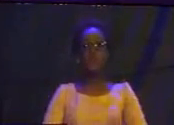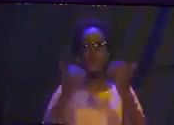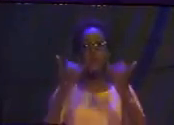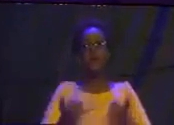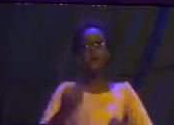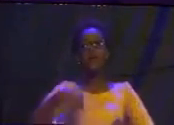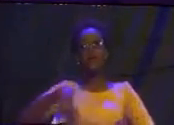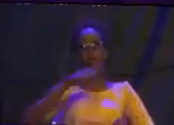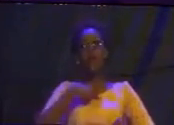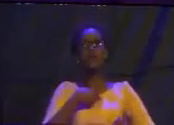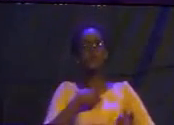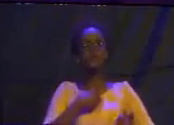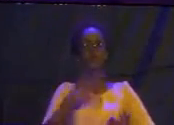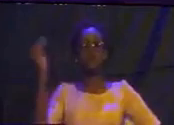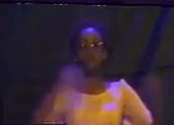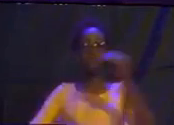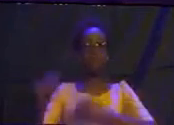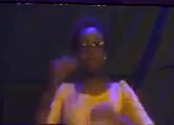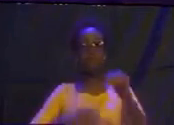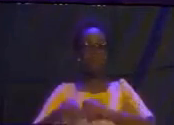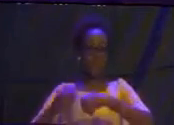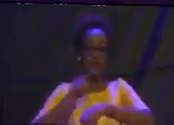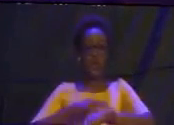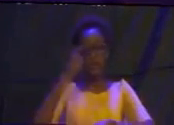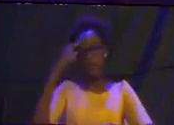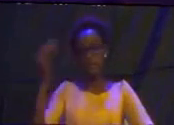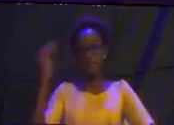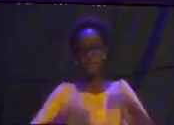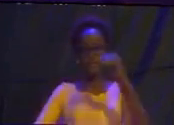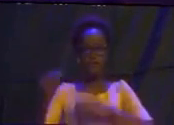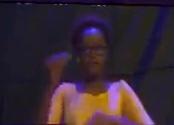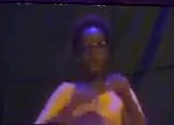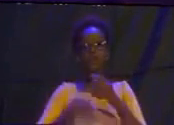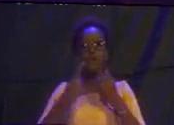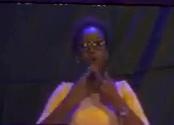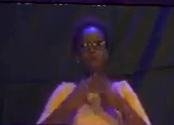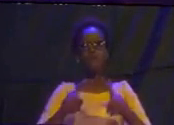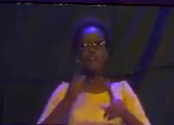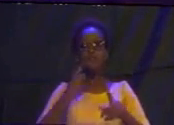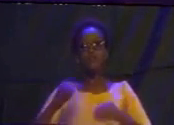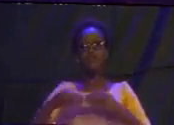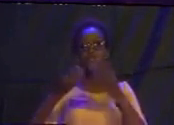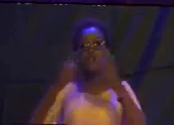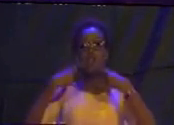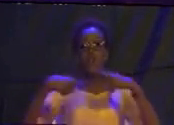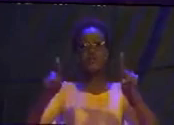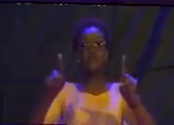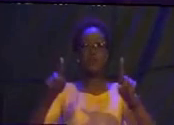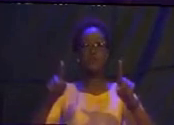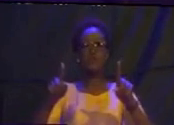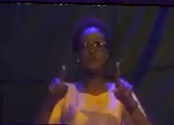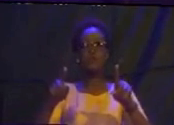bless him. We're going to go in the time of giving our tithes and offerings. And to